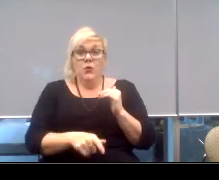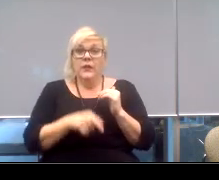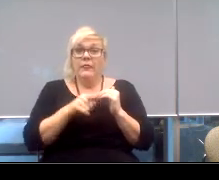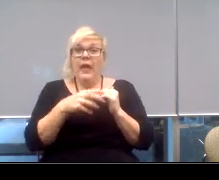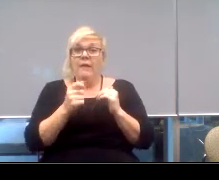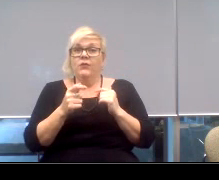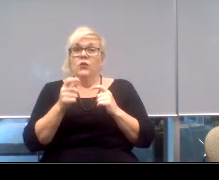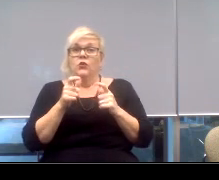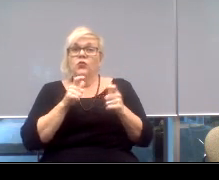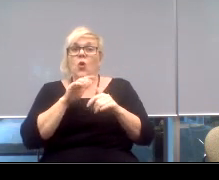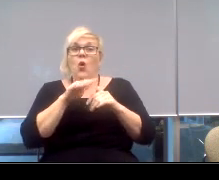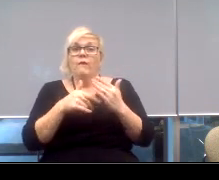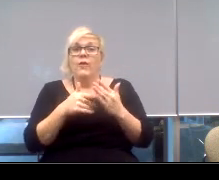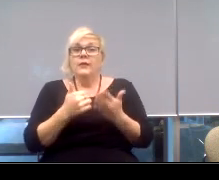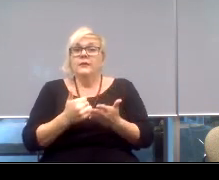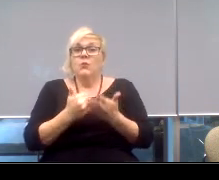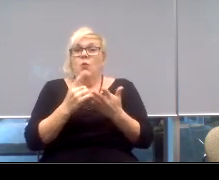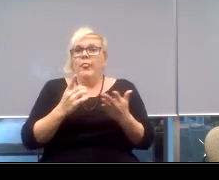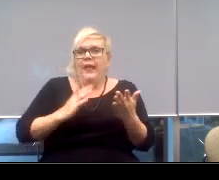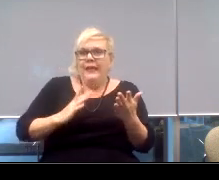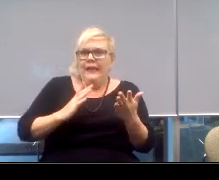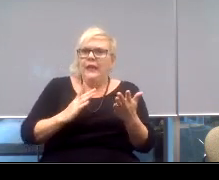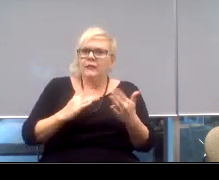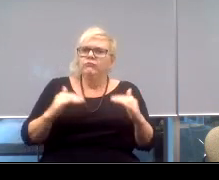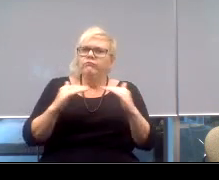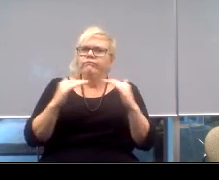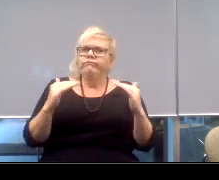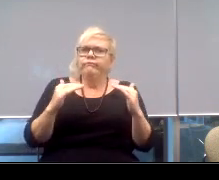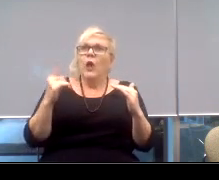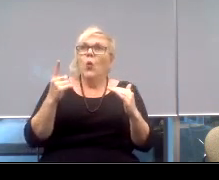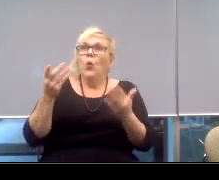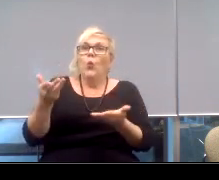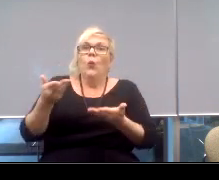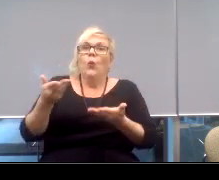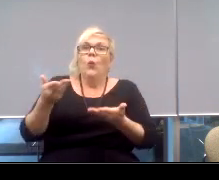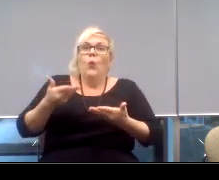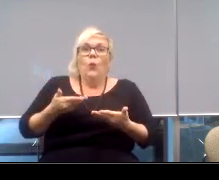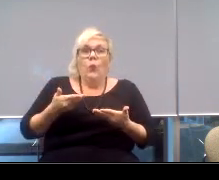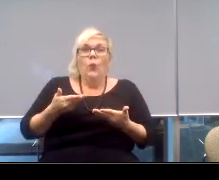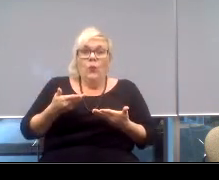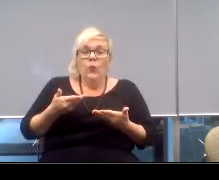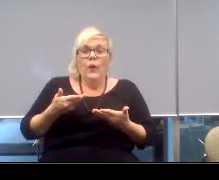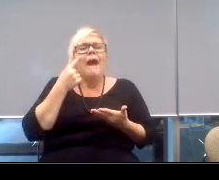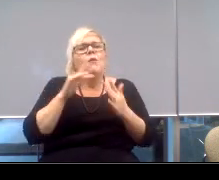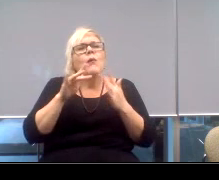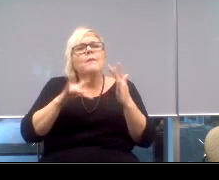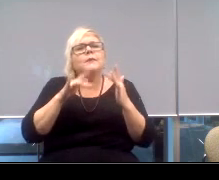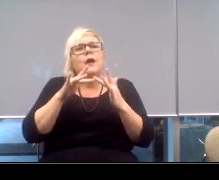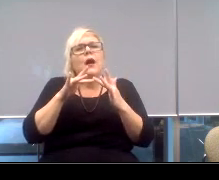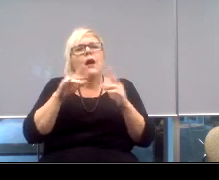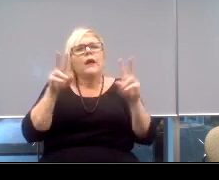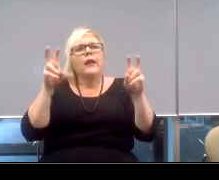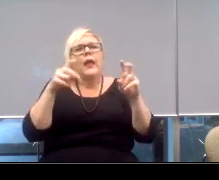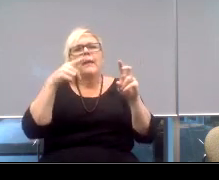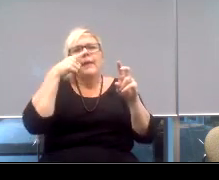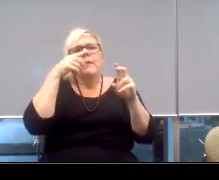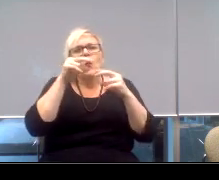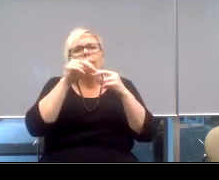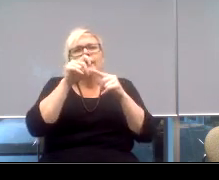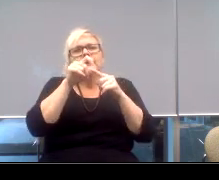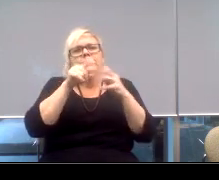reasonable and necessary, and who will deliver them. And please take a look at the website, particularly under People with Disability